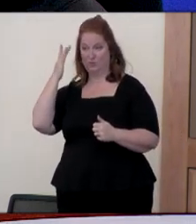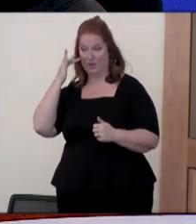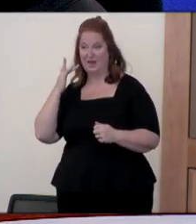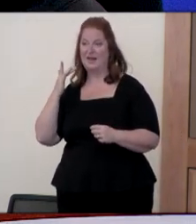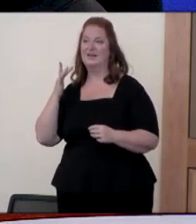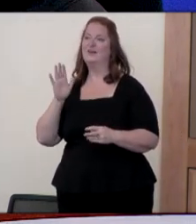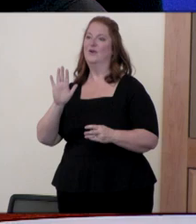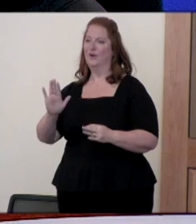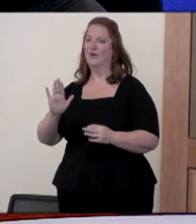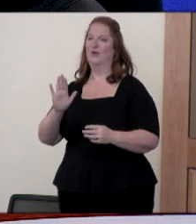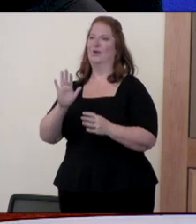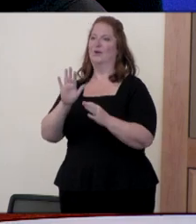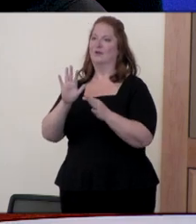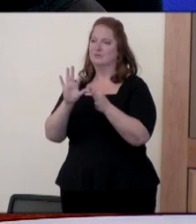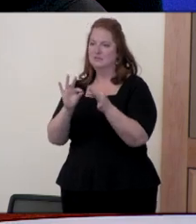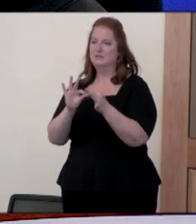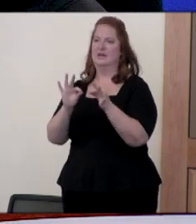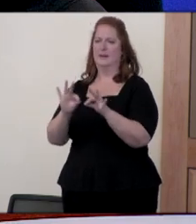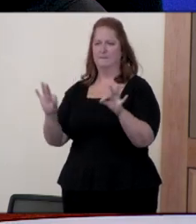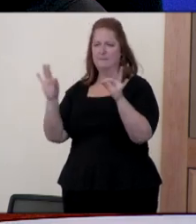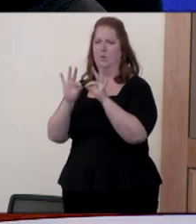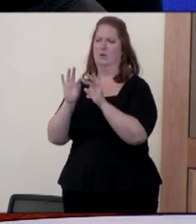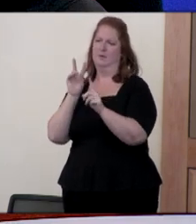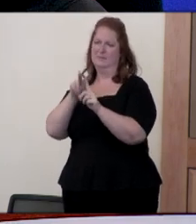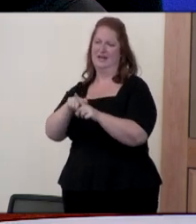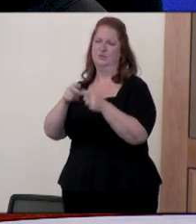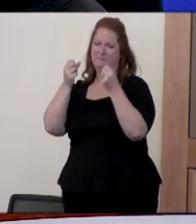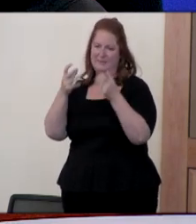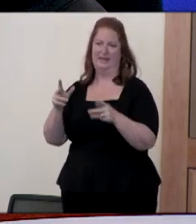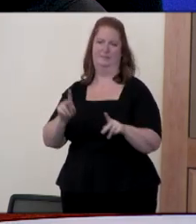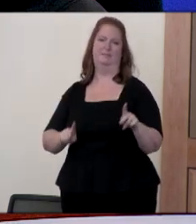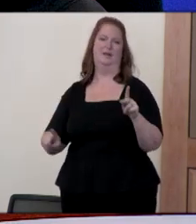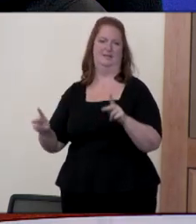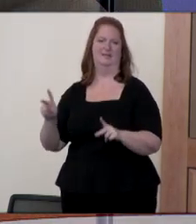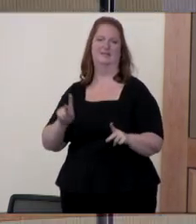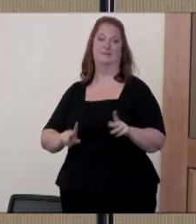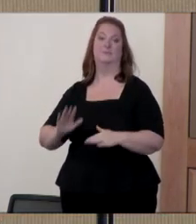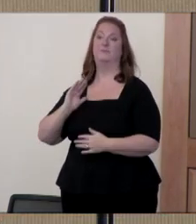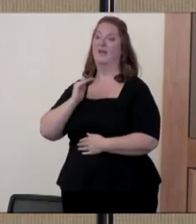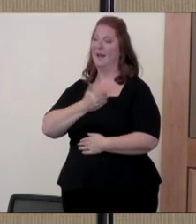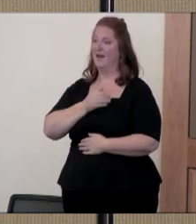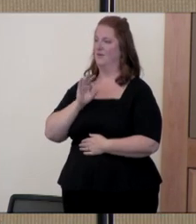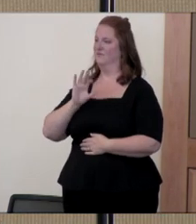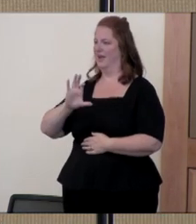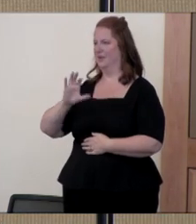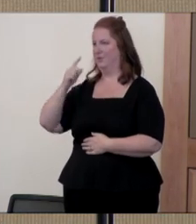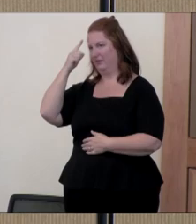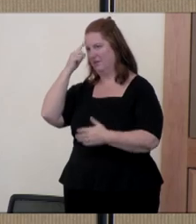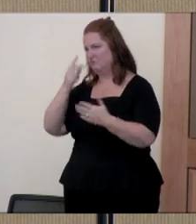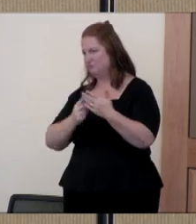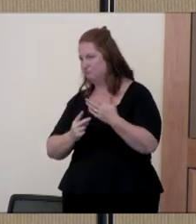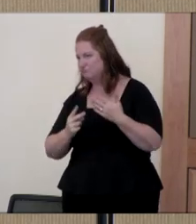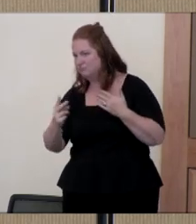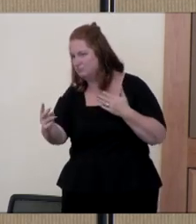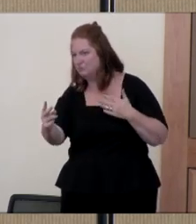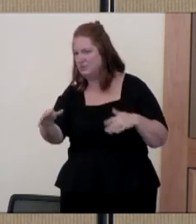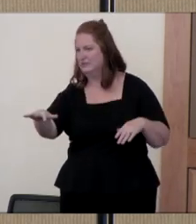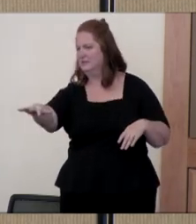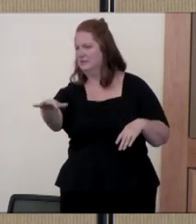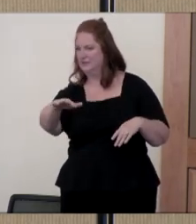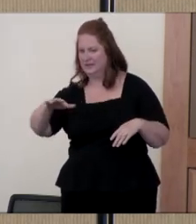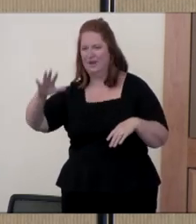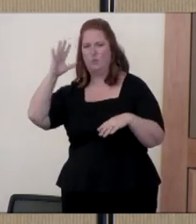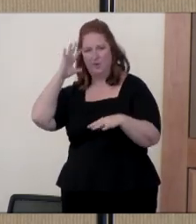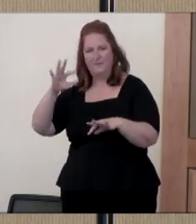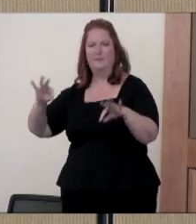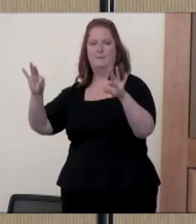is important and relevant to so many people. Our faculty is forward thinking about the things that will